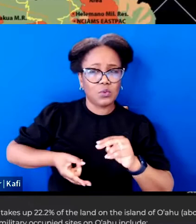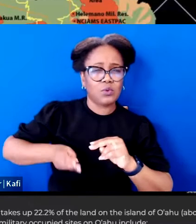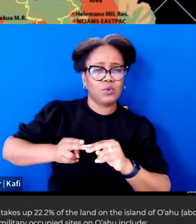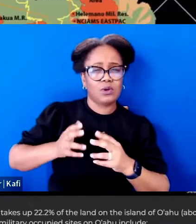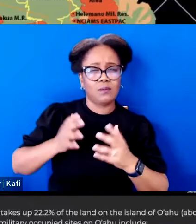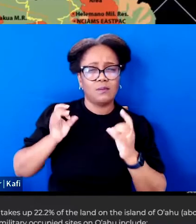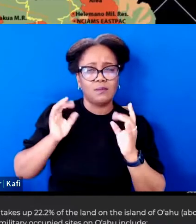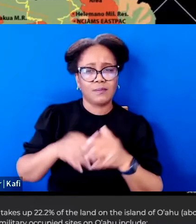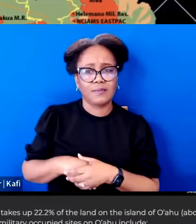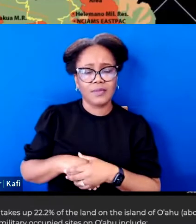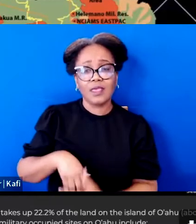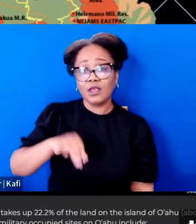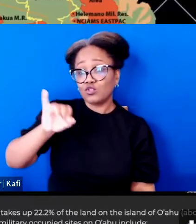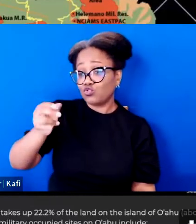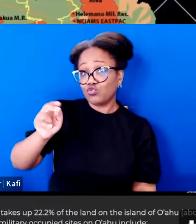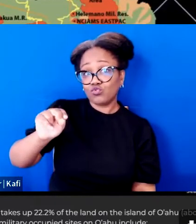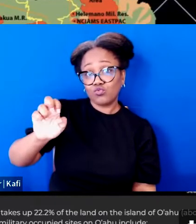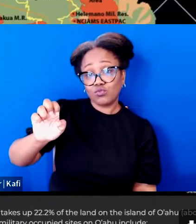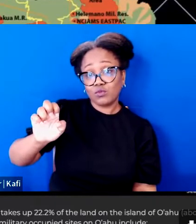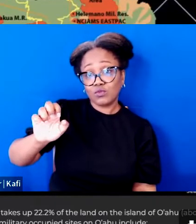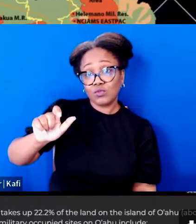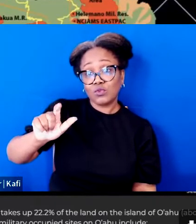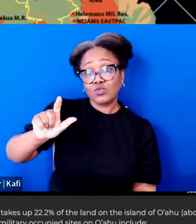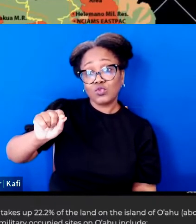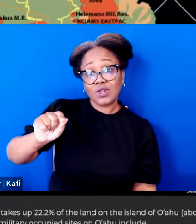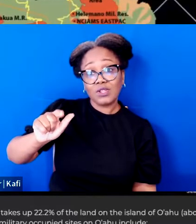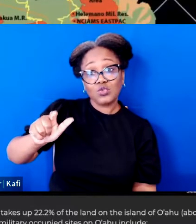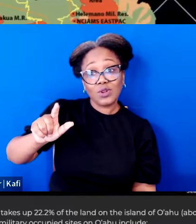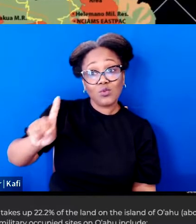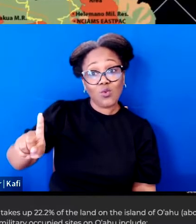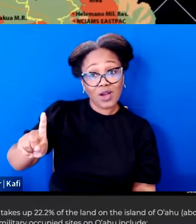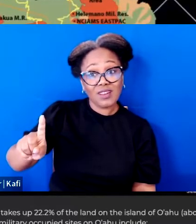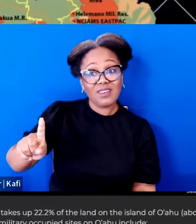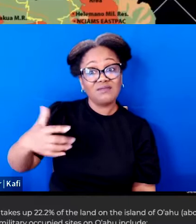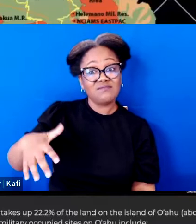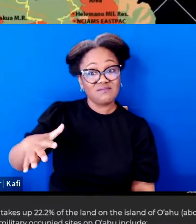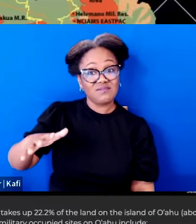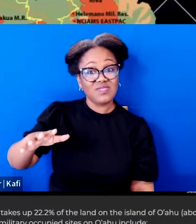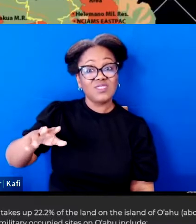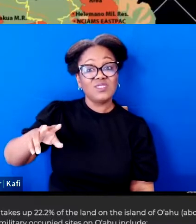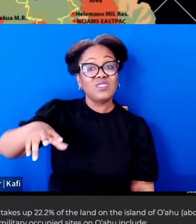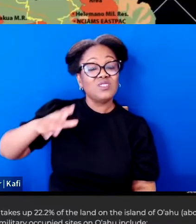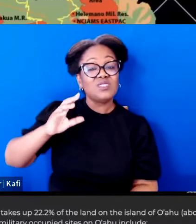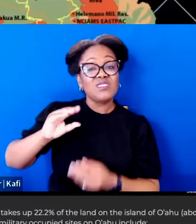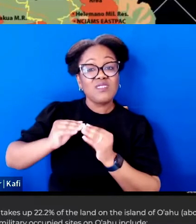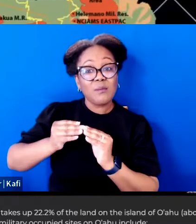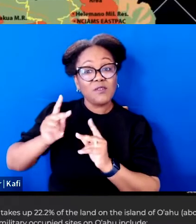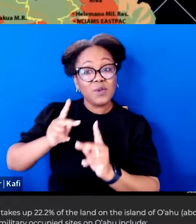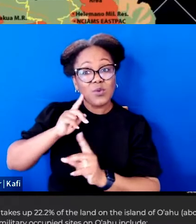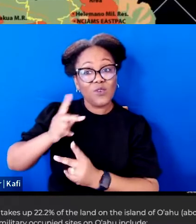that visited Maui. The prior year in June, it had only been 2,000 people. So about